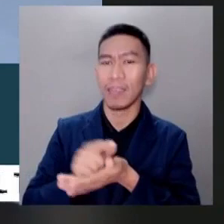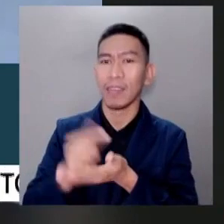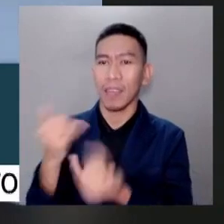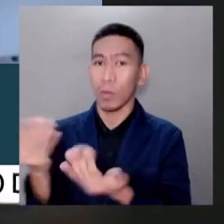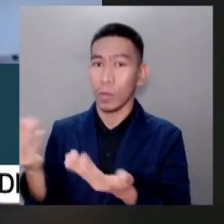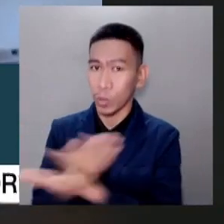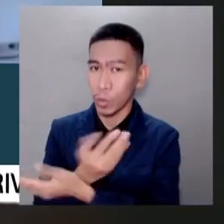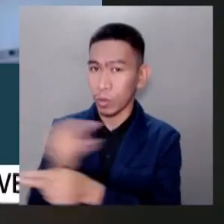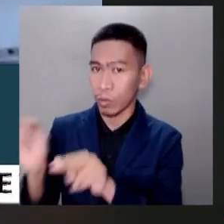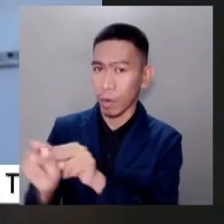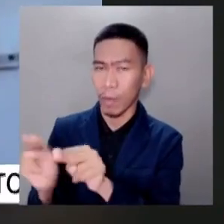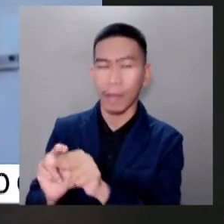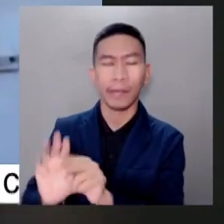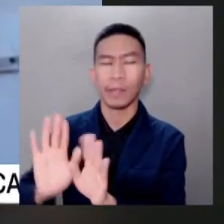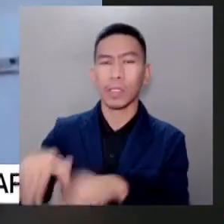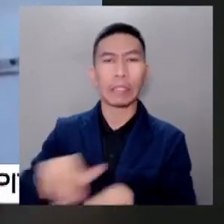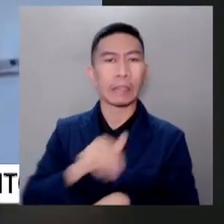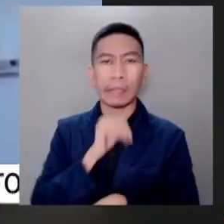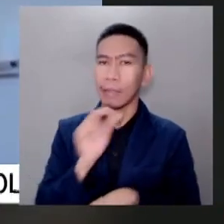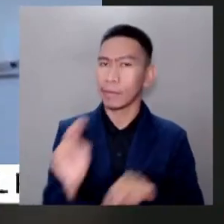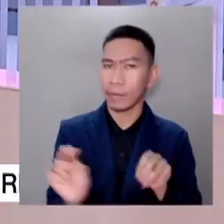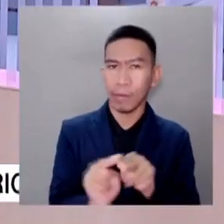better.